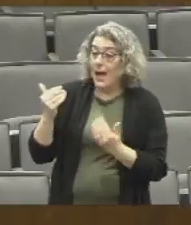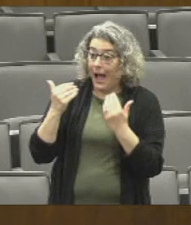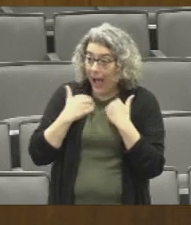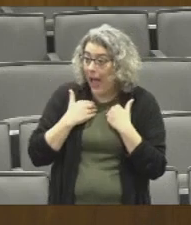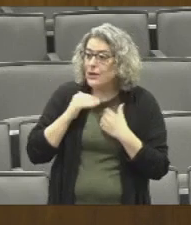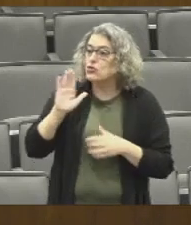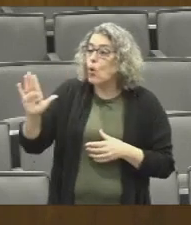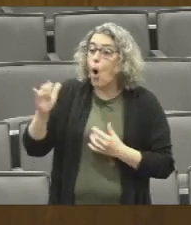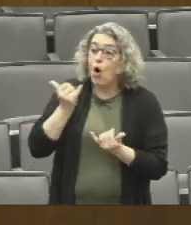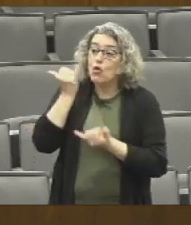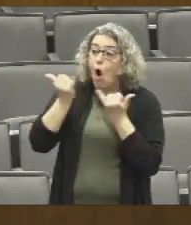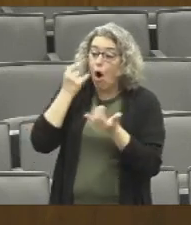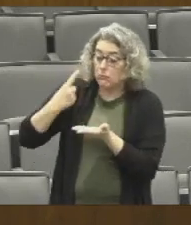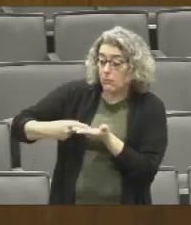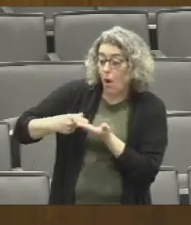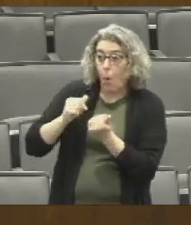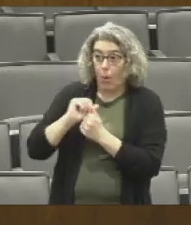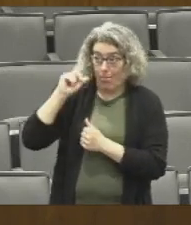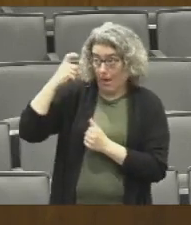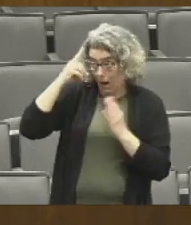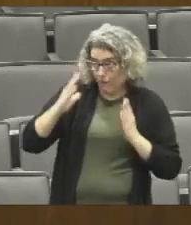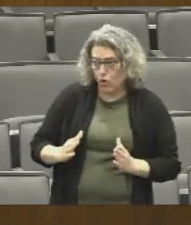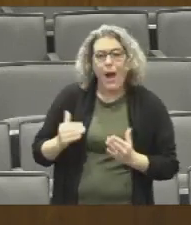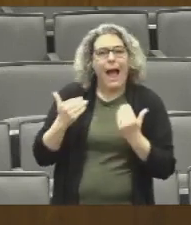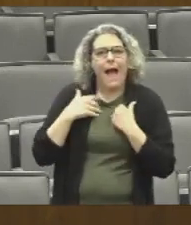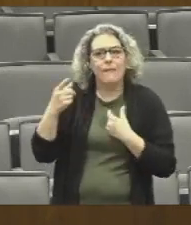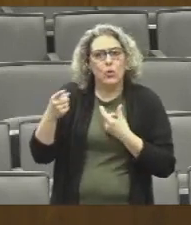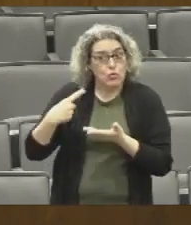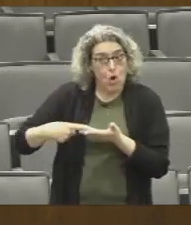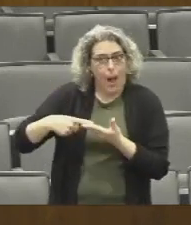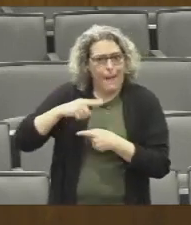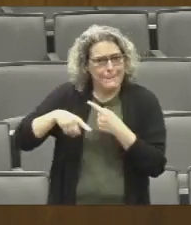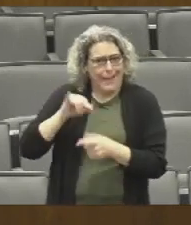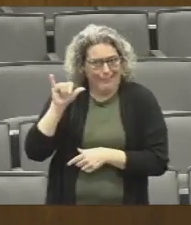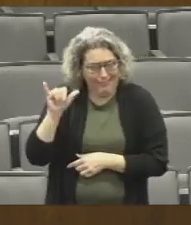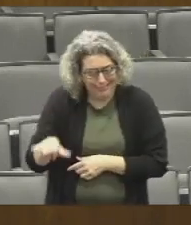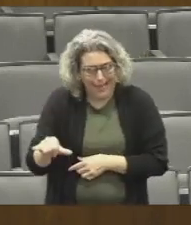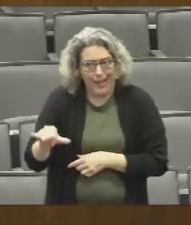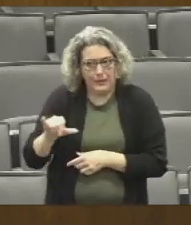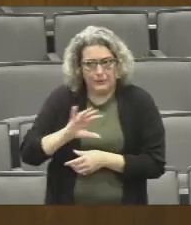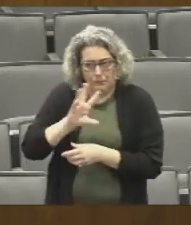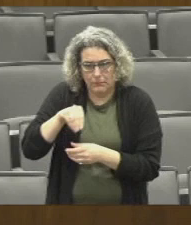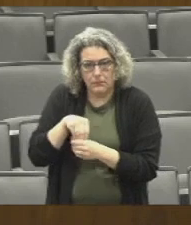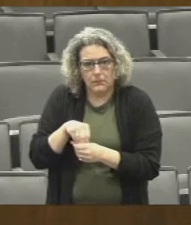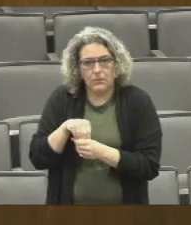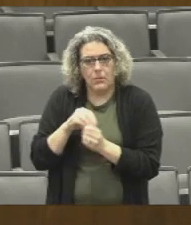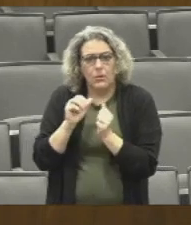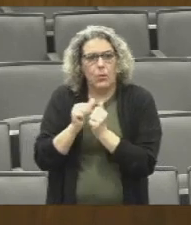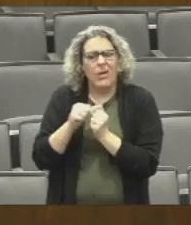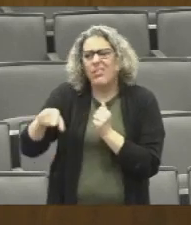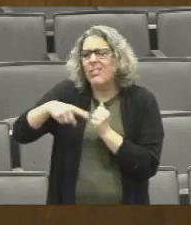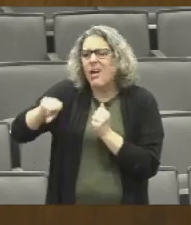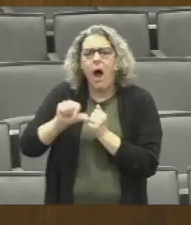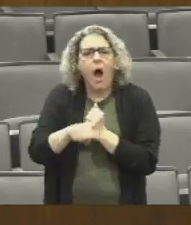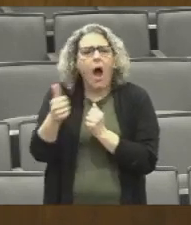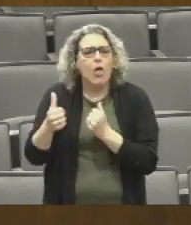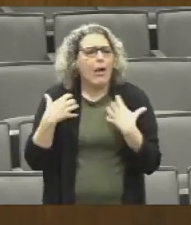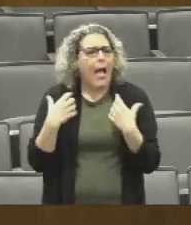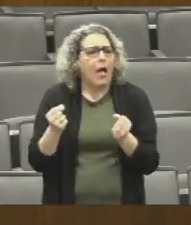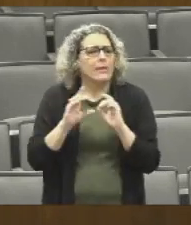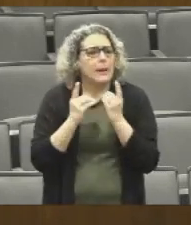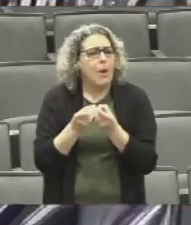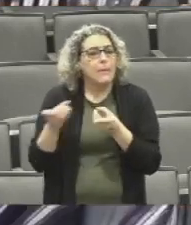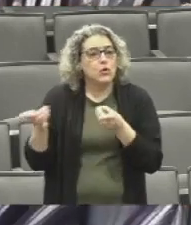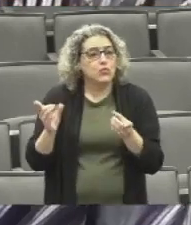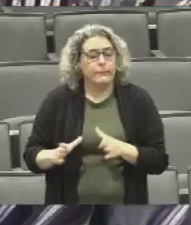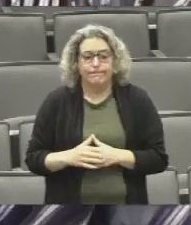degree because you got many. I'm wondering if some of the health departments out west are talking that. No, are